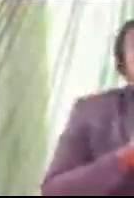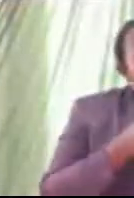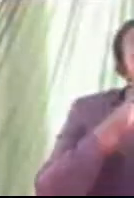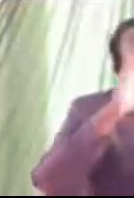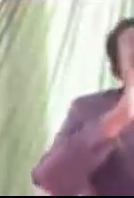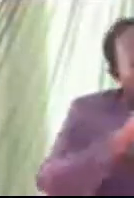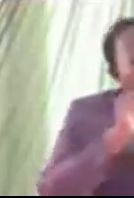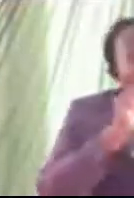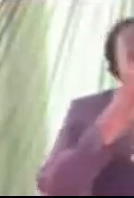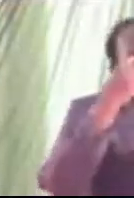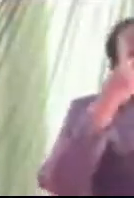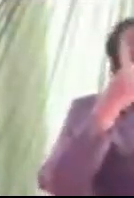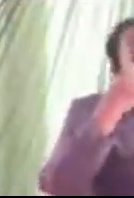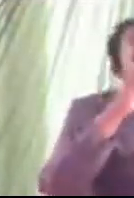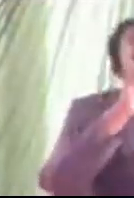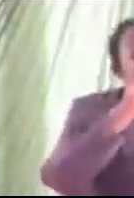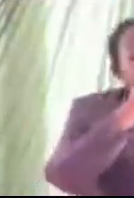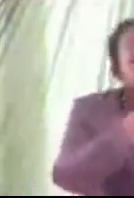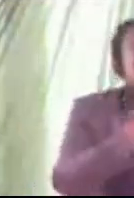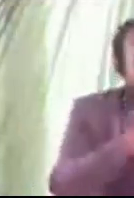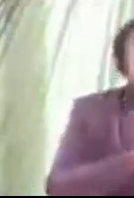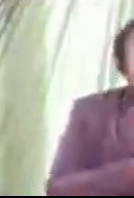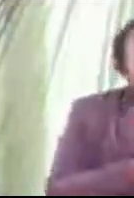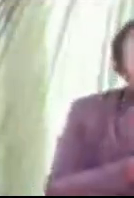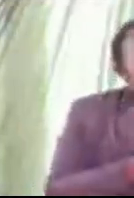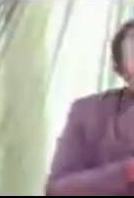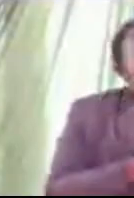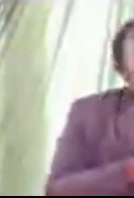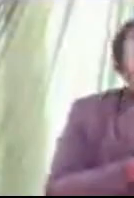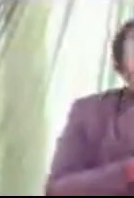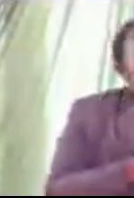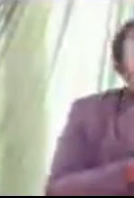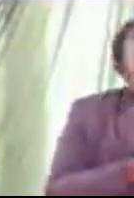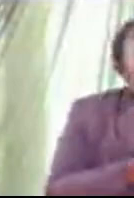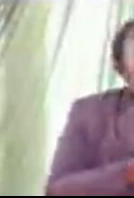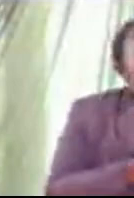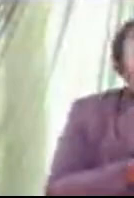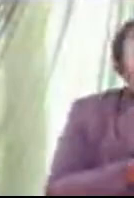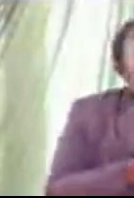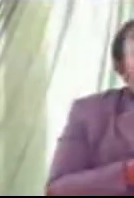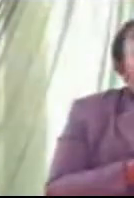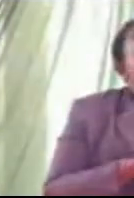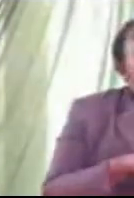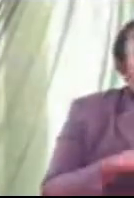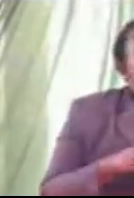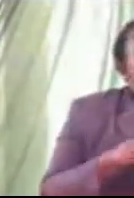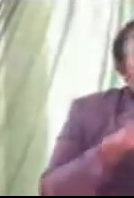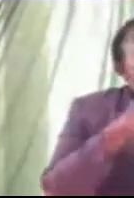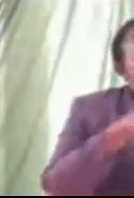on. Yes, and, you recall eyewitnesses. You know, as to the specific evidence that was produced, to the detail,